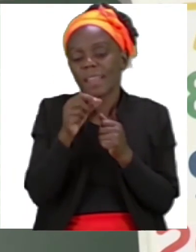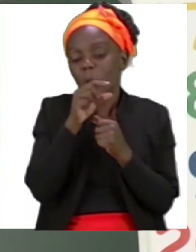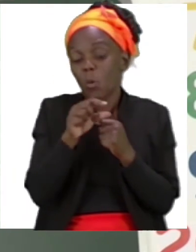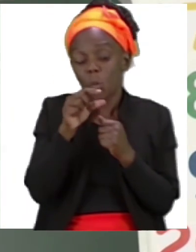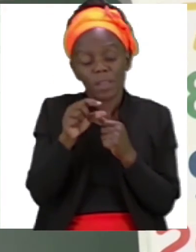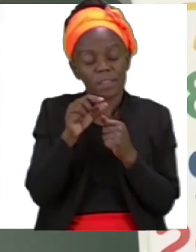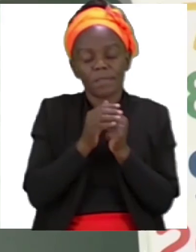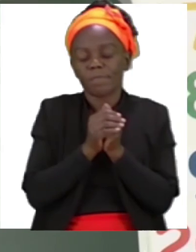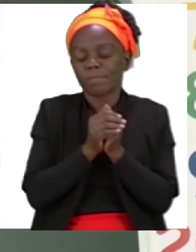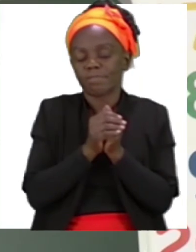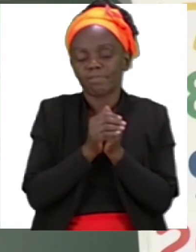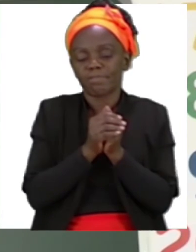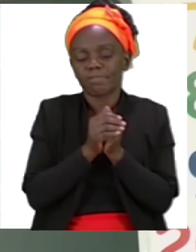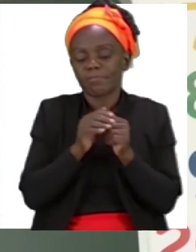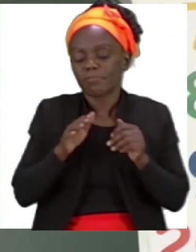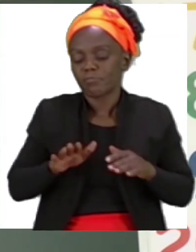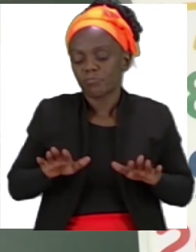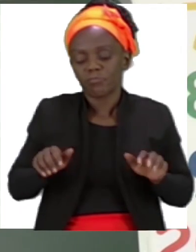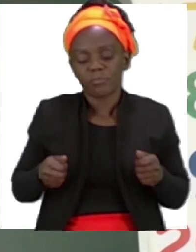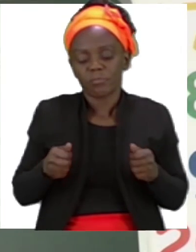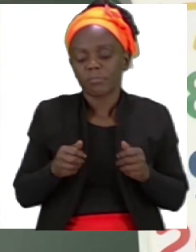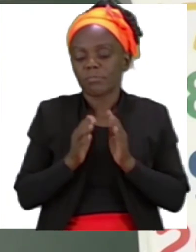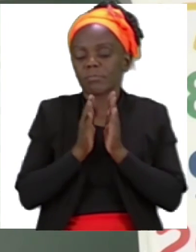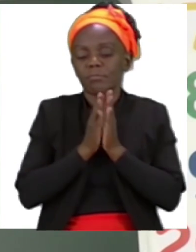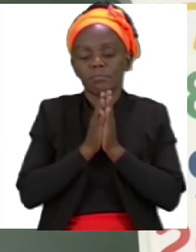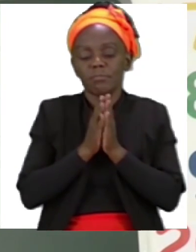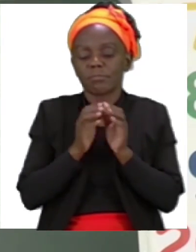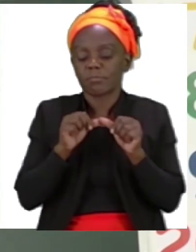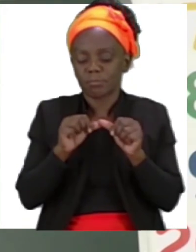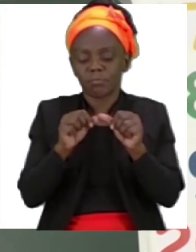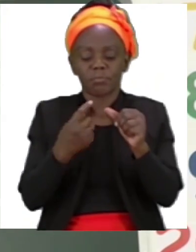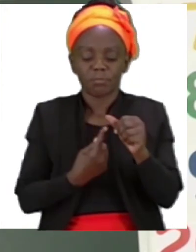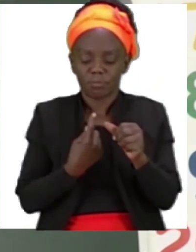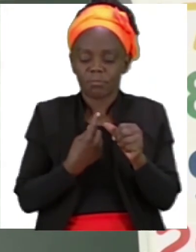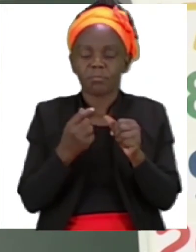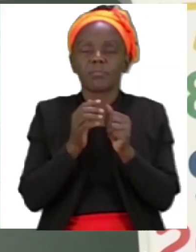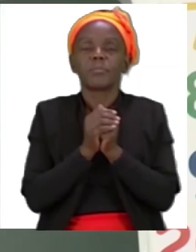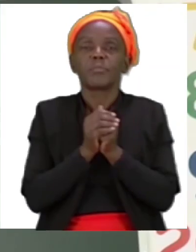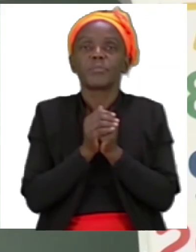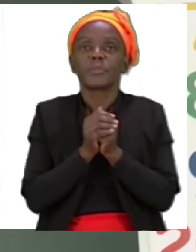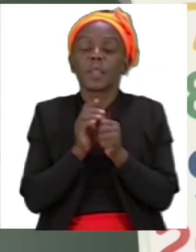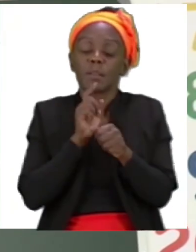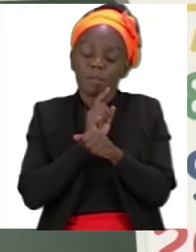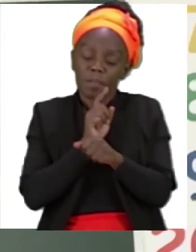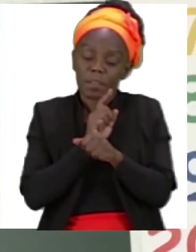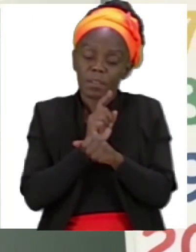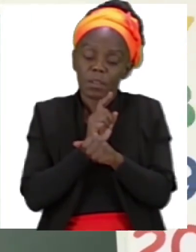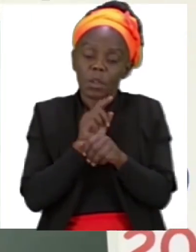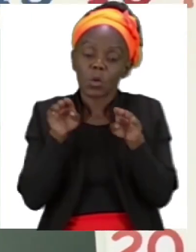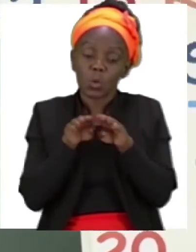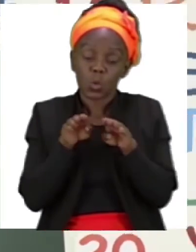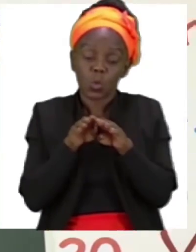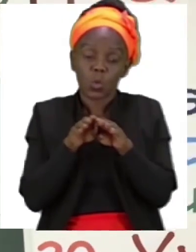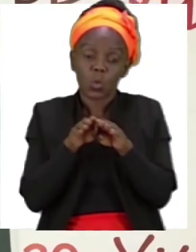are itching to do by yourselves. So I'll leave you alone. First, do the one on page 7. And remember all the clues I